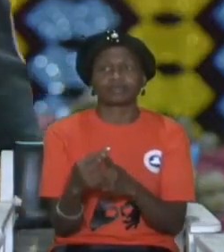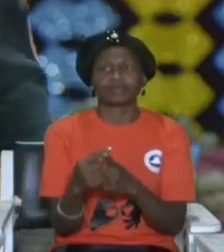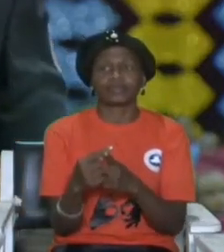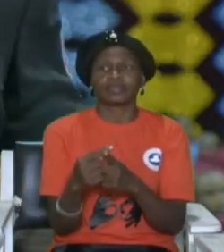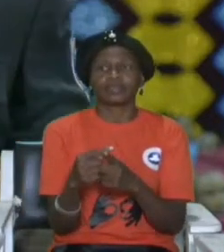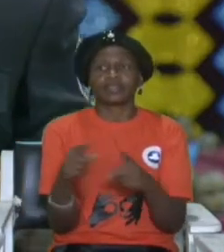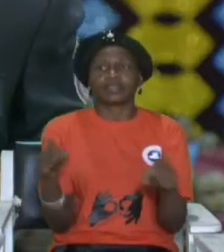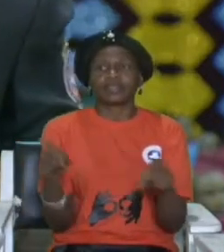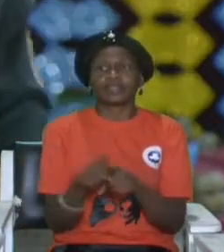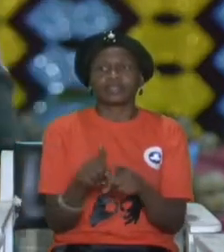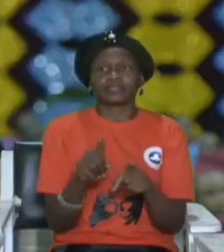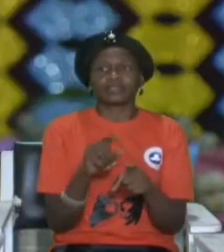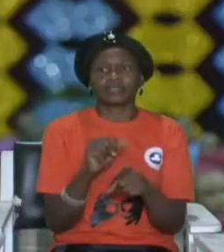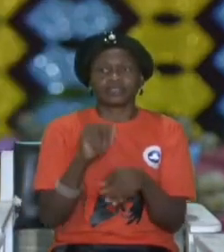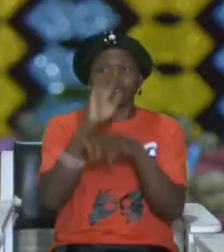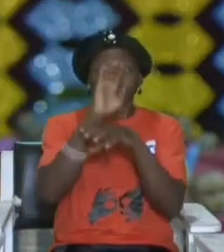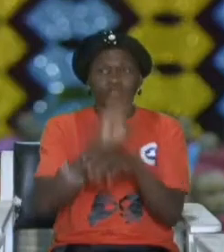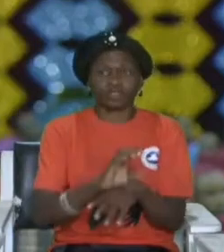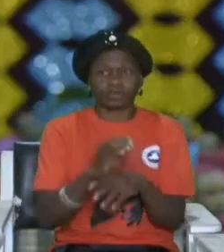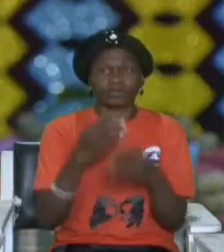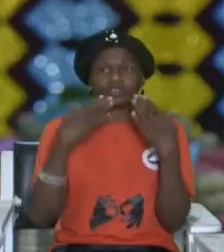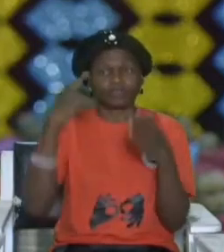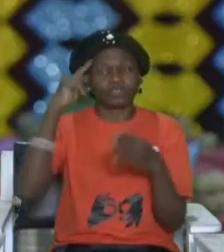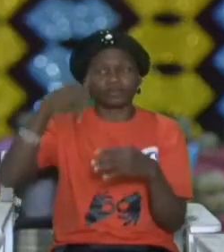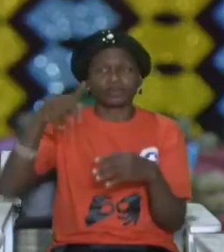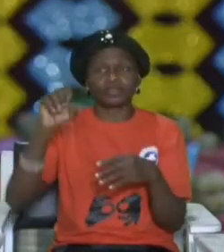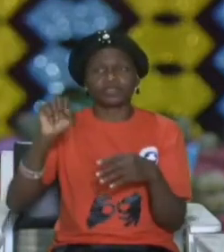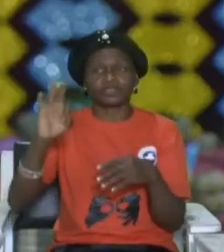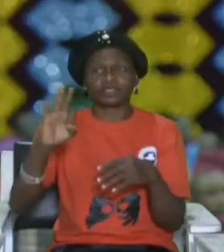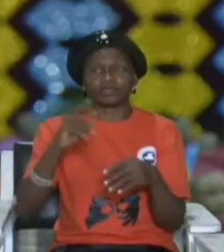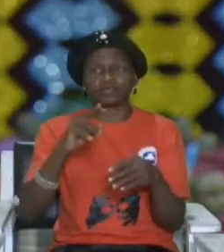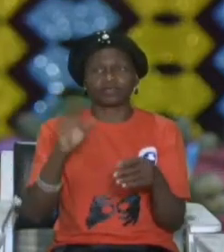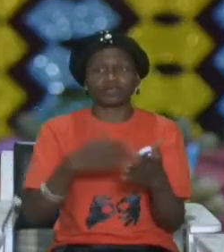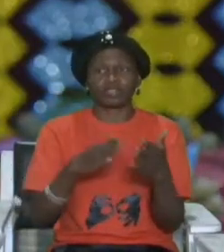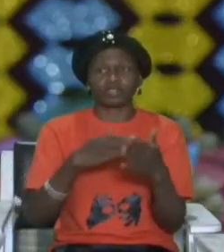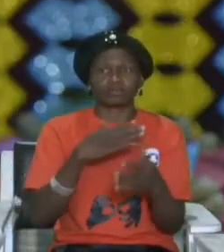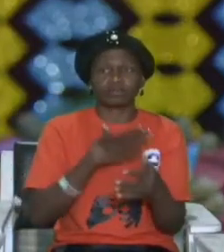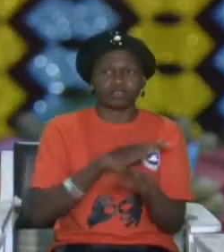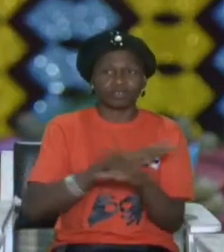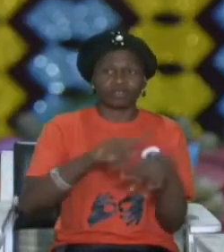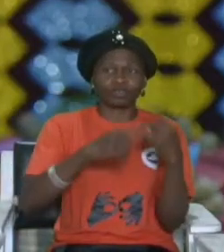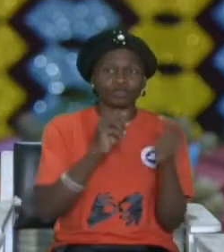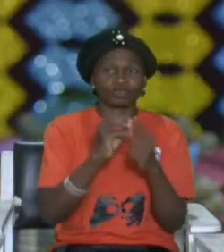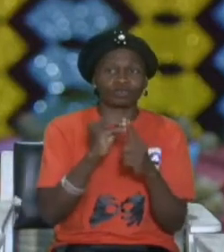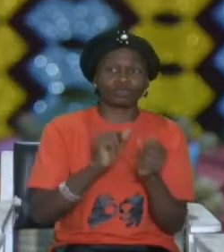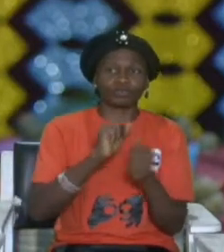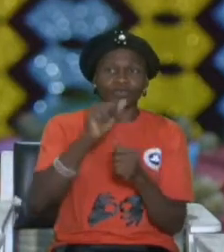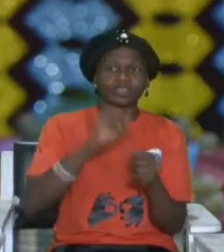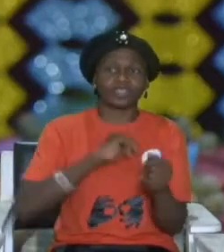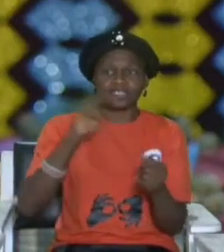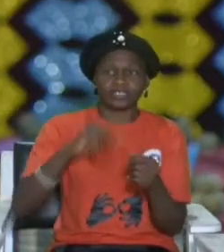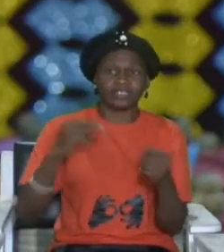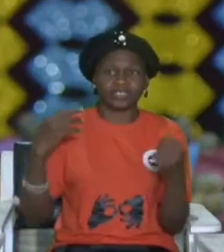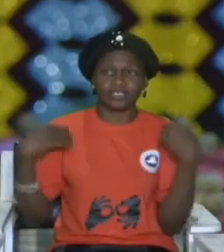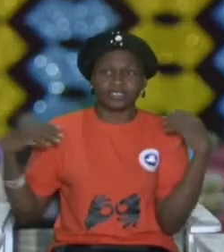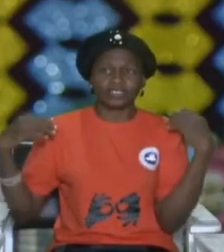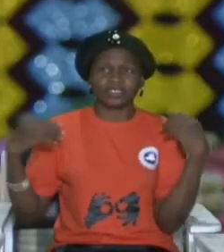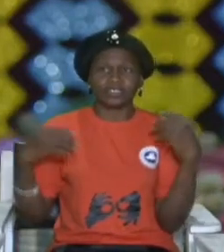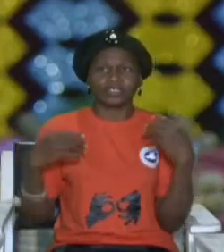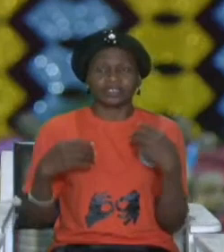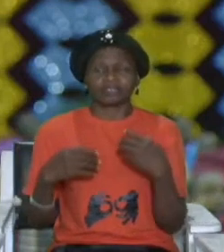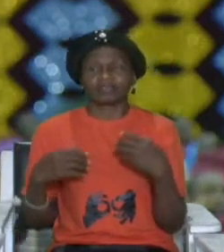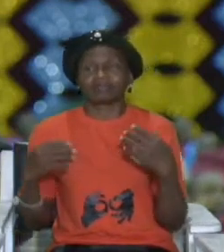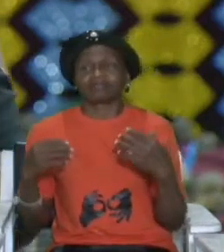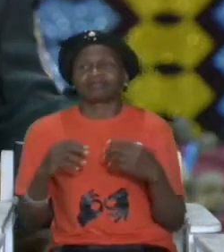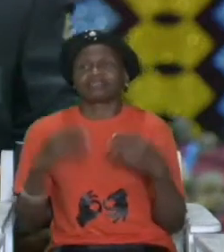As it is custom, thank you to the PSF choir as well. Please do not go so far. I need the angelic support and the